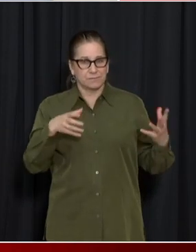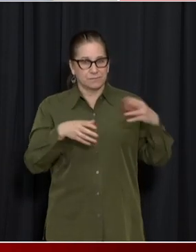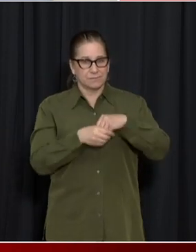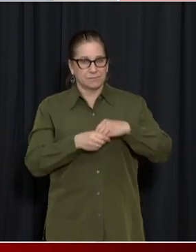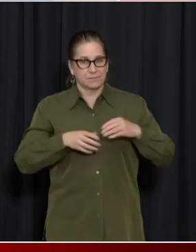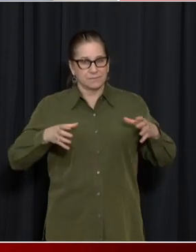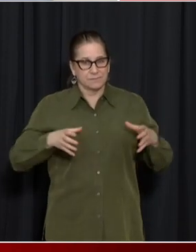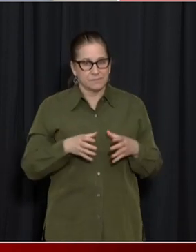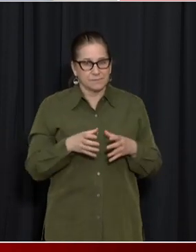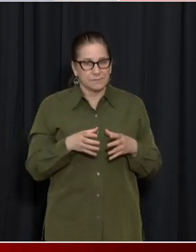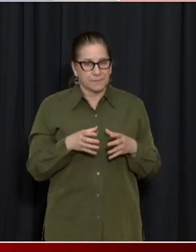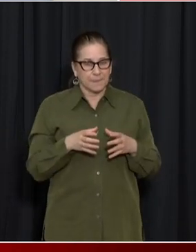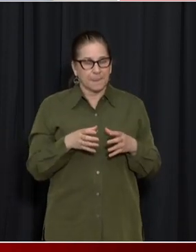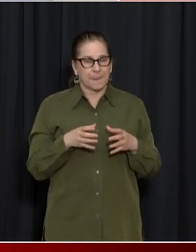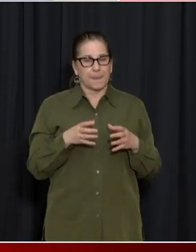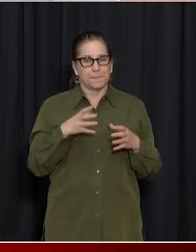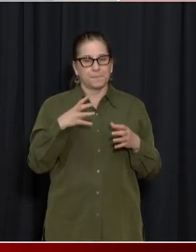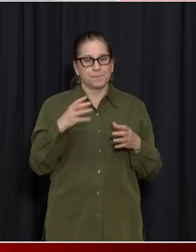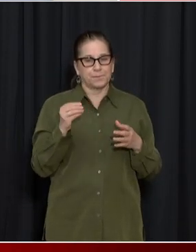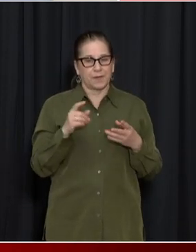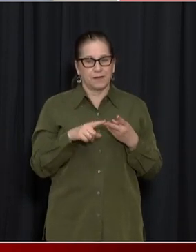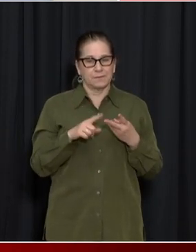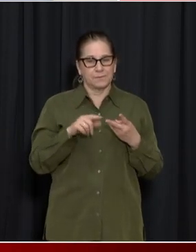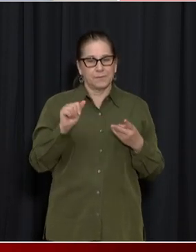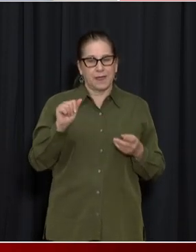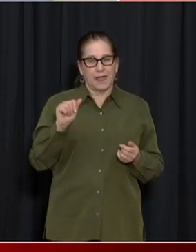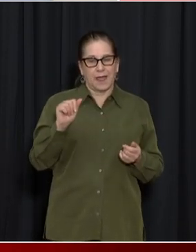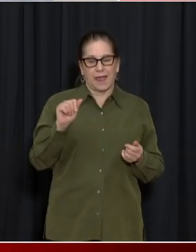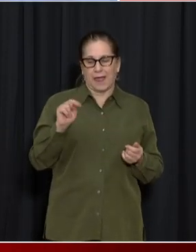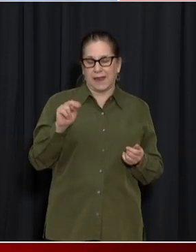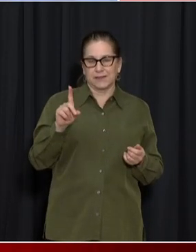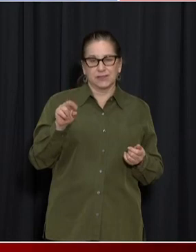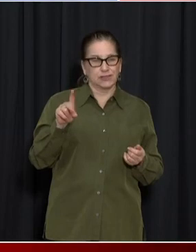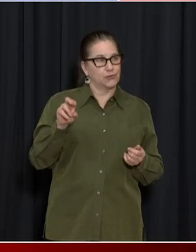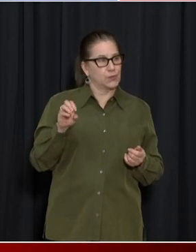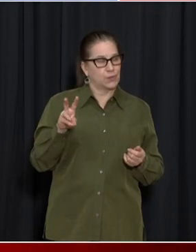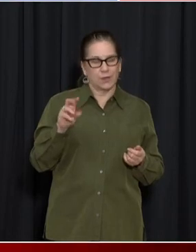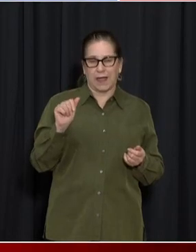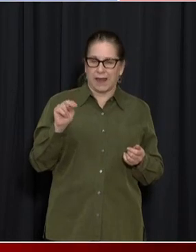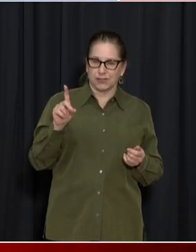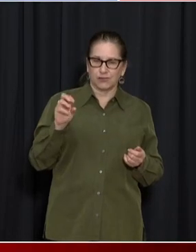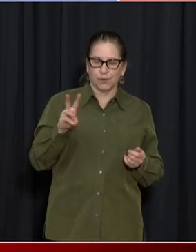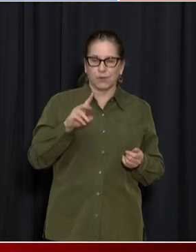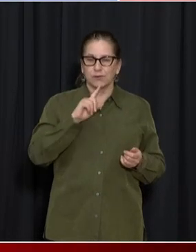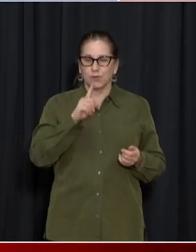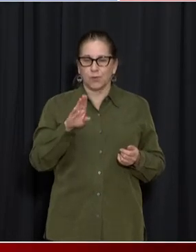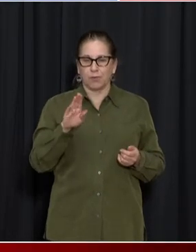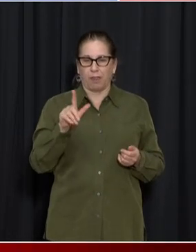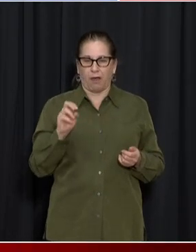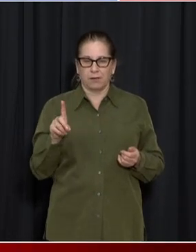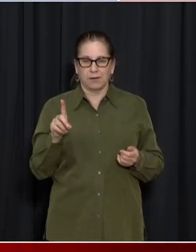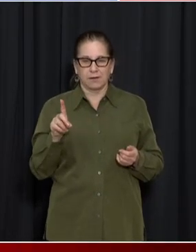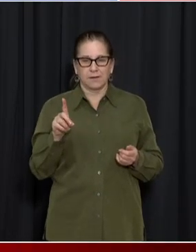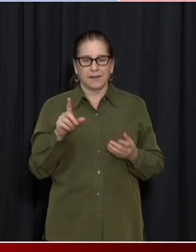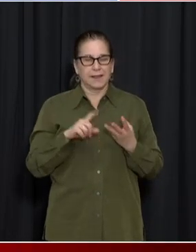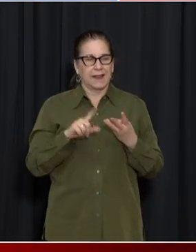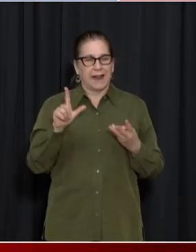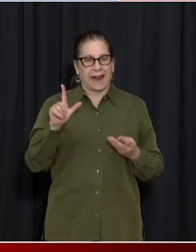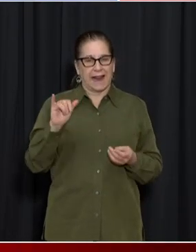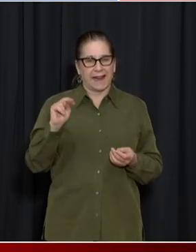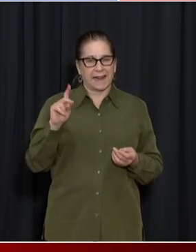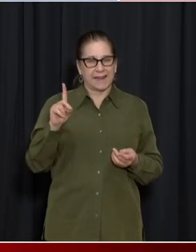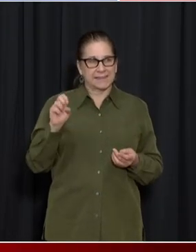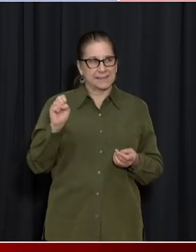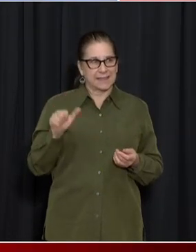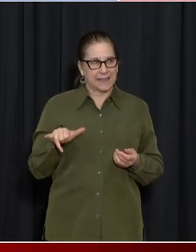Parker, who helped staff the Secretary and the Ambassador, as well as the Health Advisor to the committee,